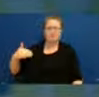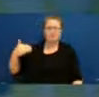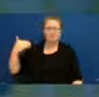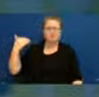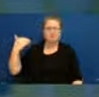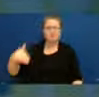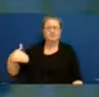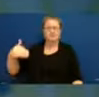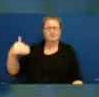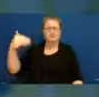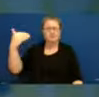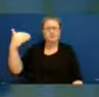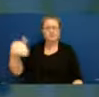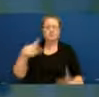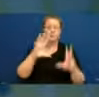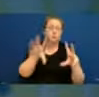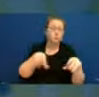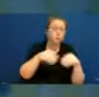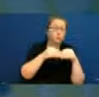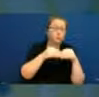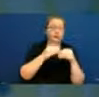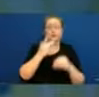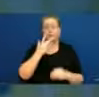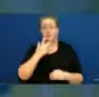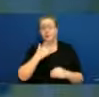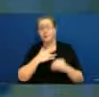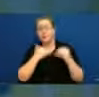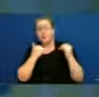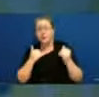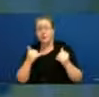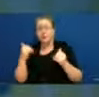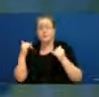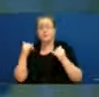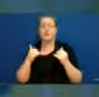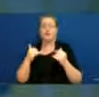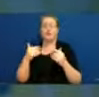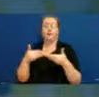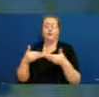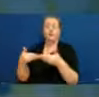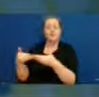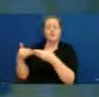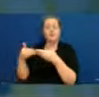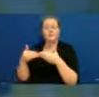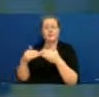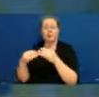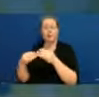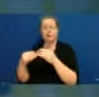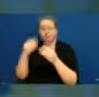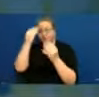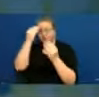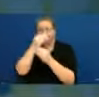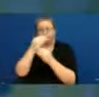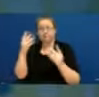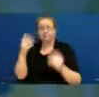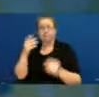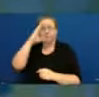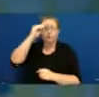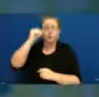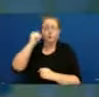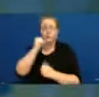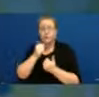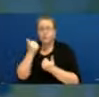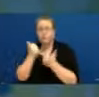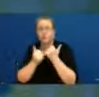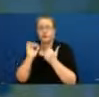similar situations, whether it's from weddings, from birthday parties, from baby reveal parties, from celebrations of